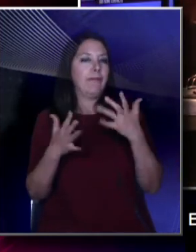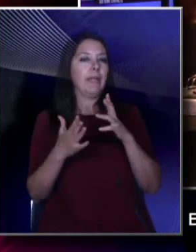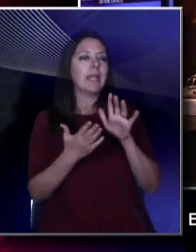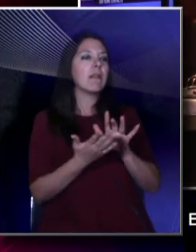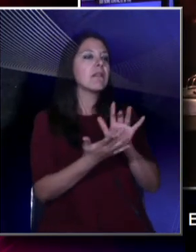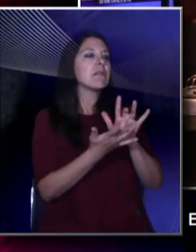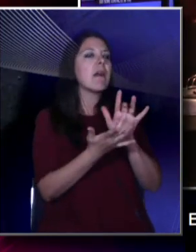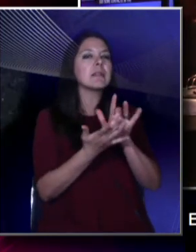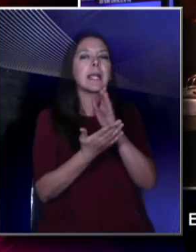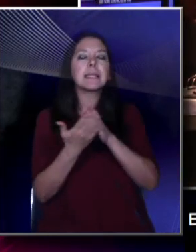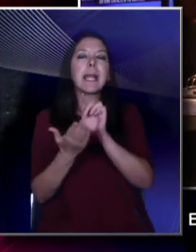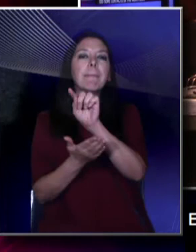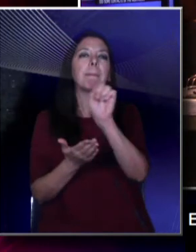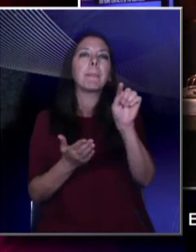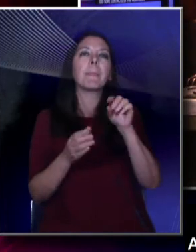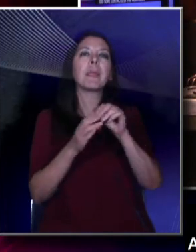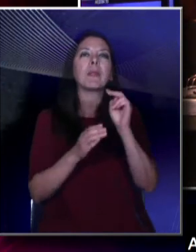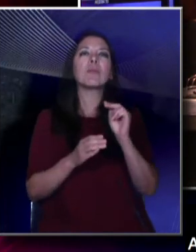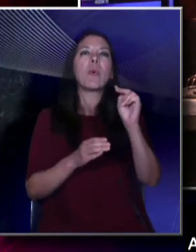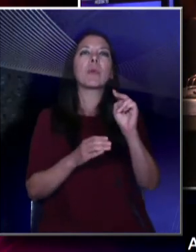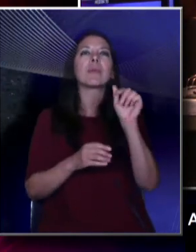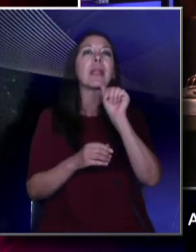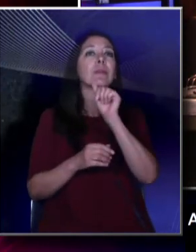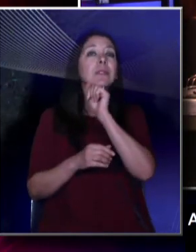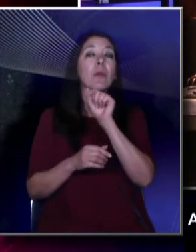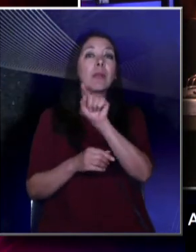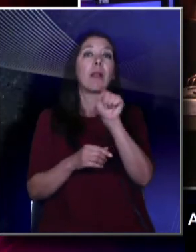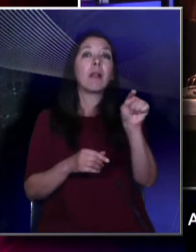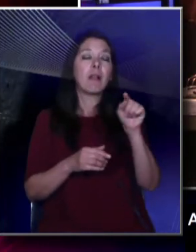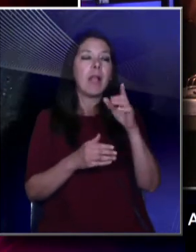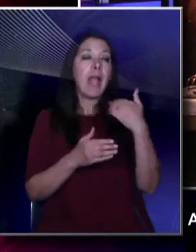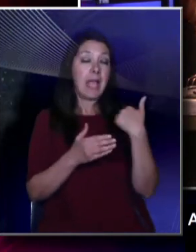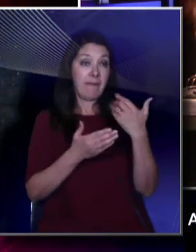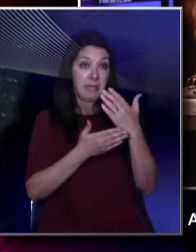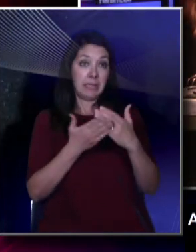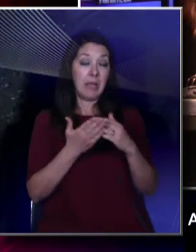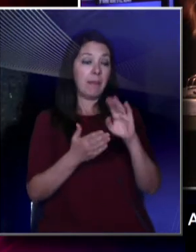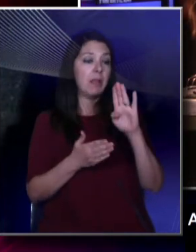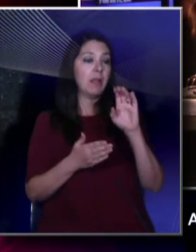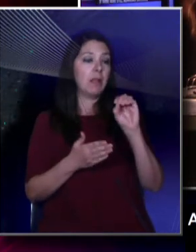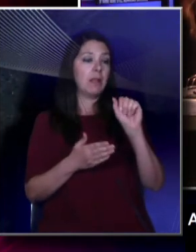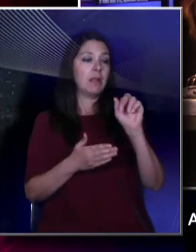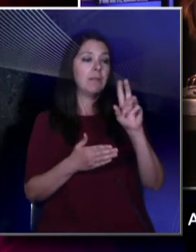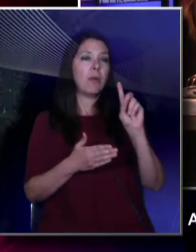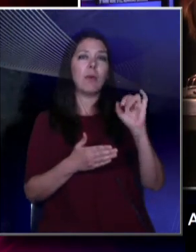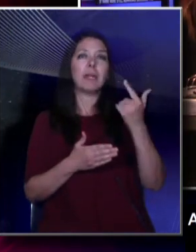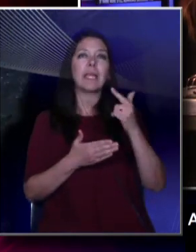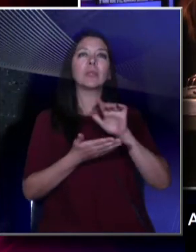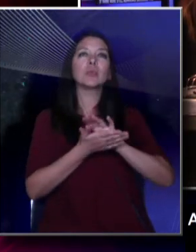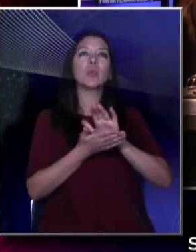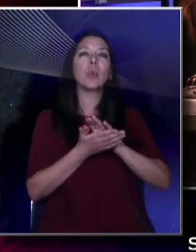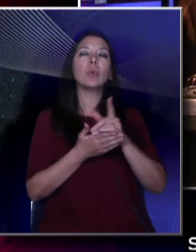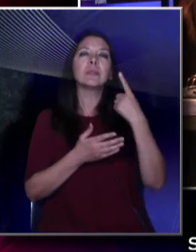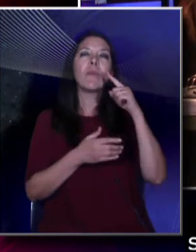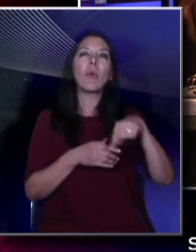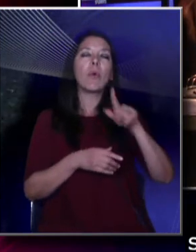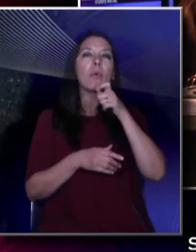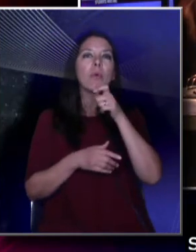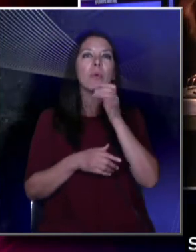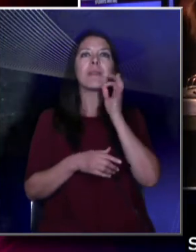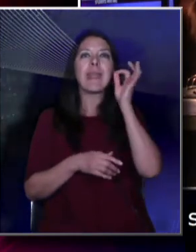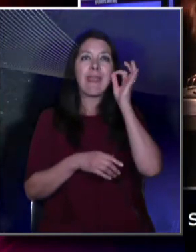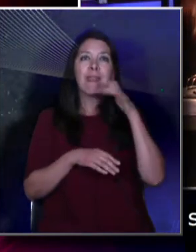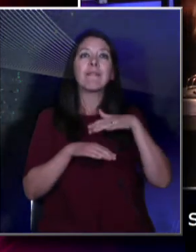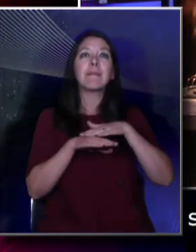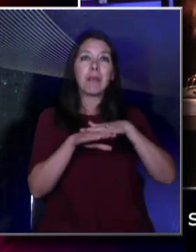of Arizona to see if there was still boarding school for students who are Native American. And we